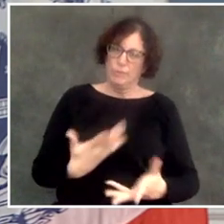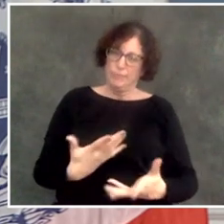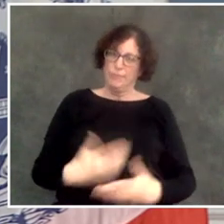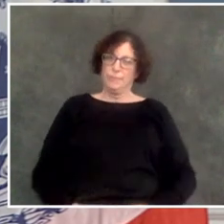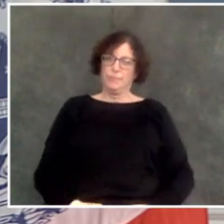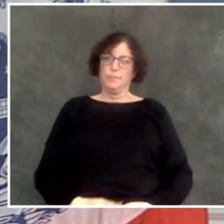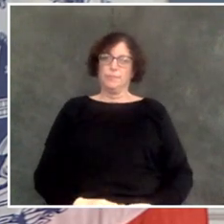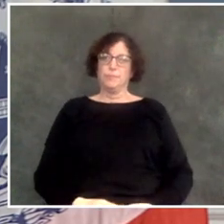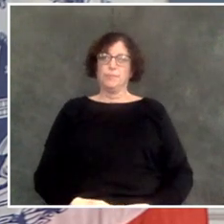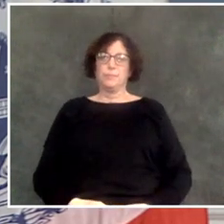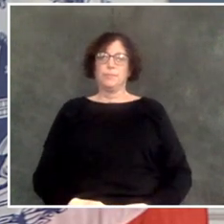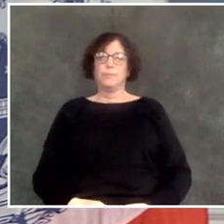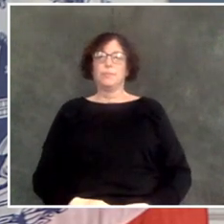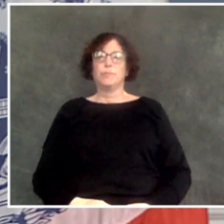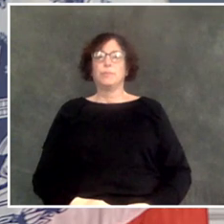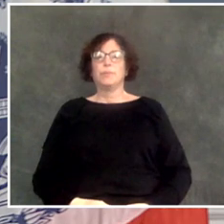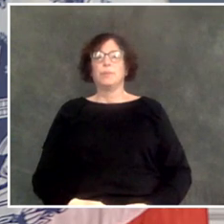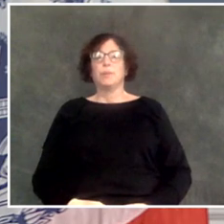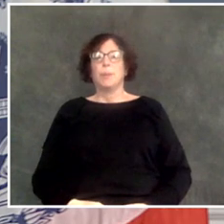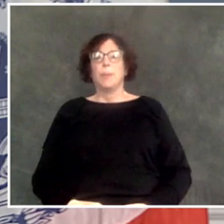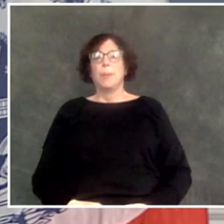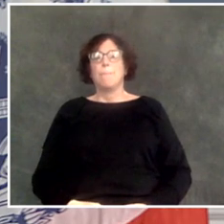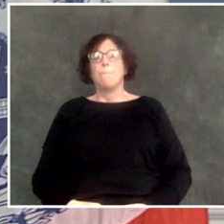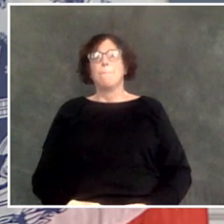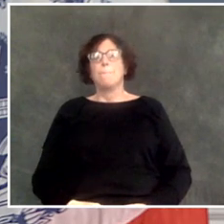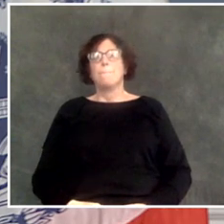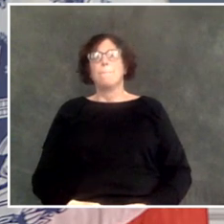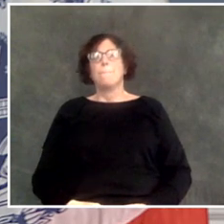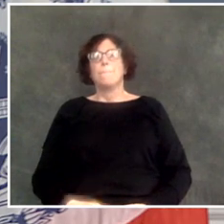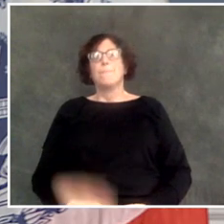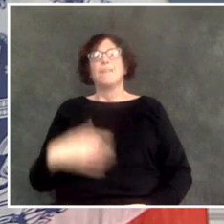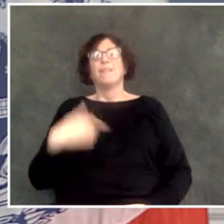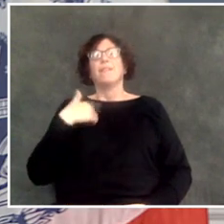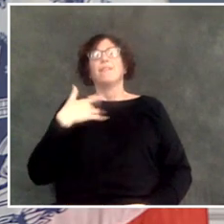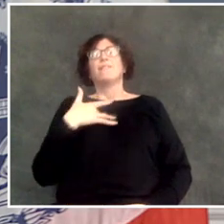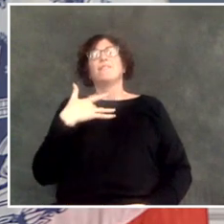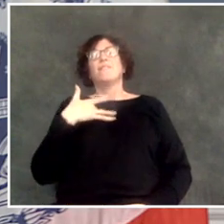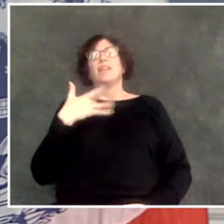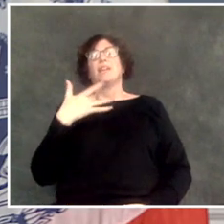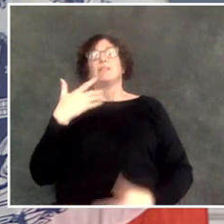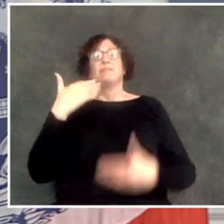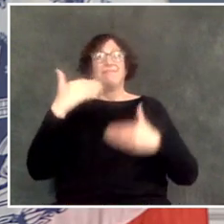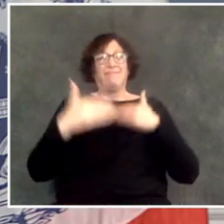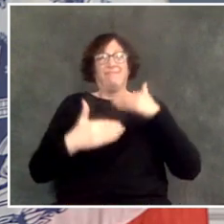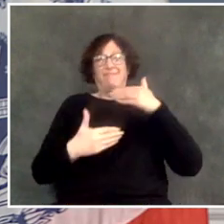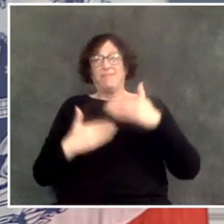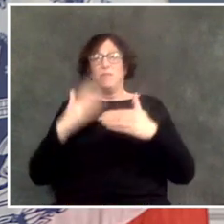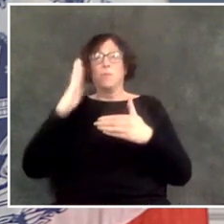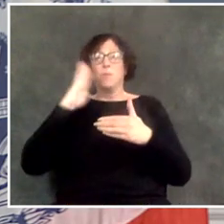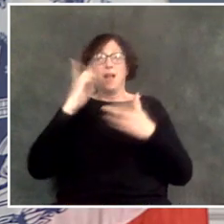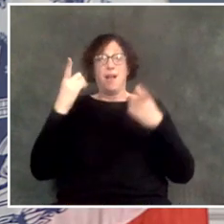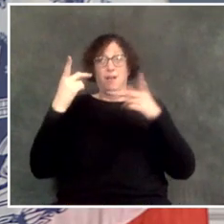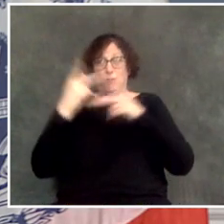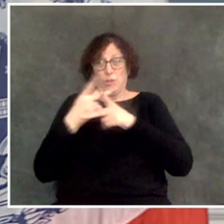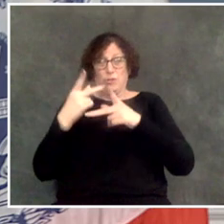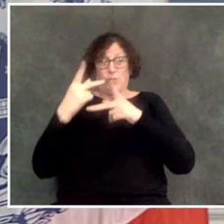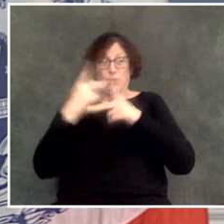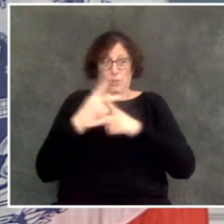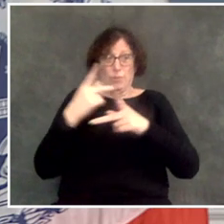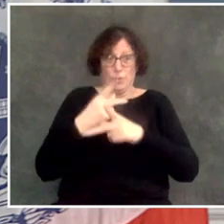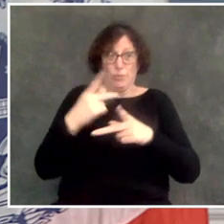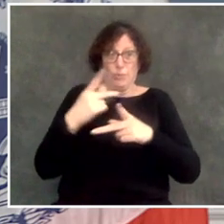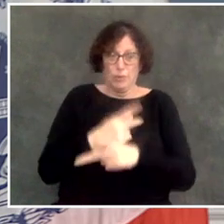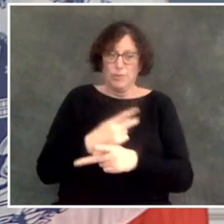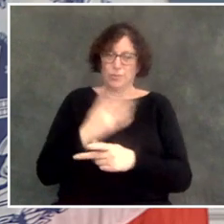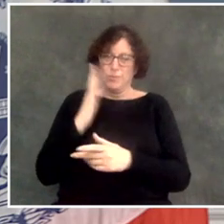I think there's a lot tougher times ahead, as I've been saying, but also remember, you're talking about people who may need to be in the